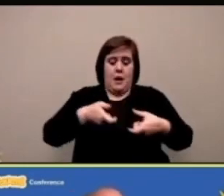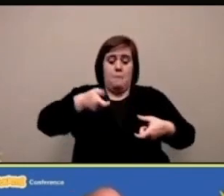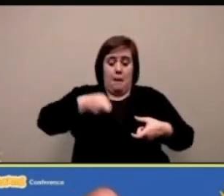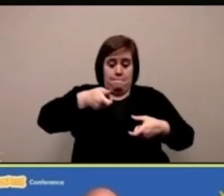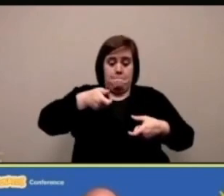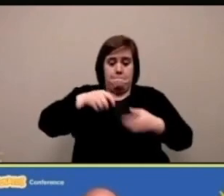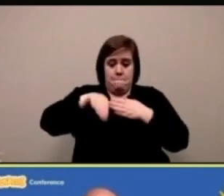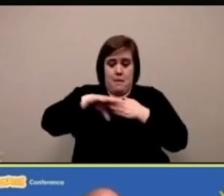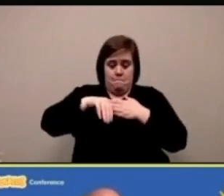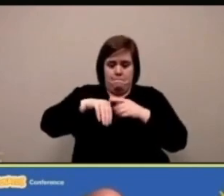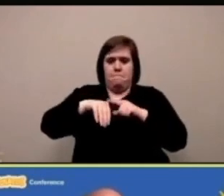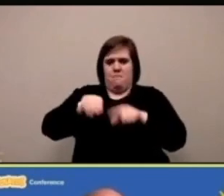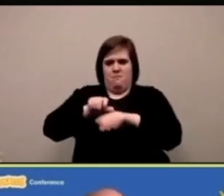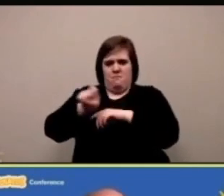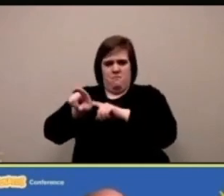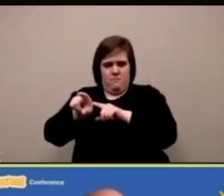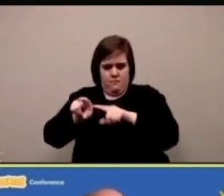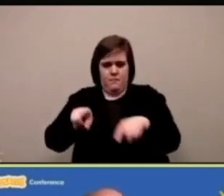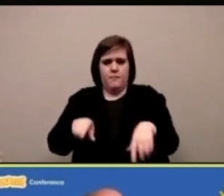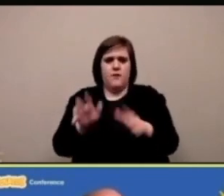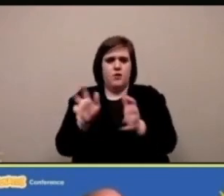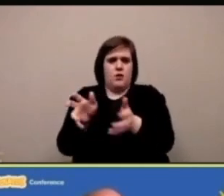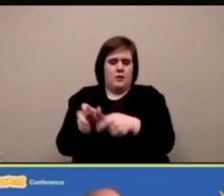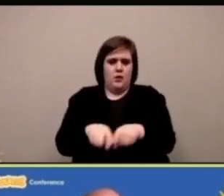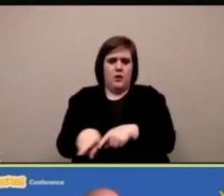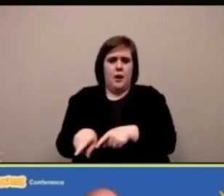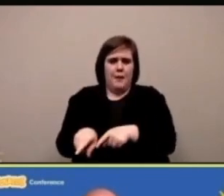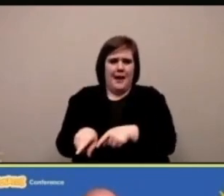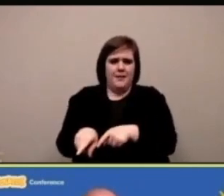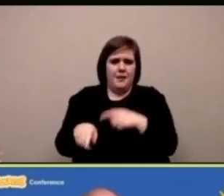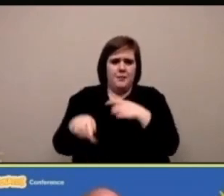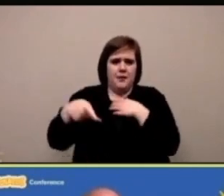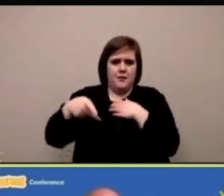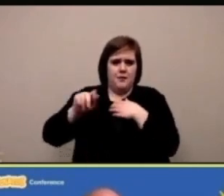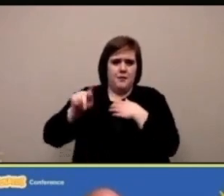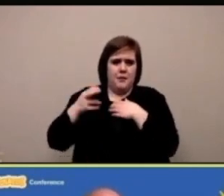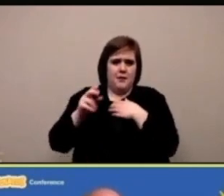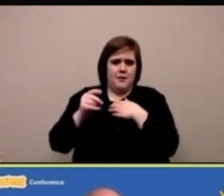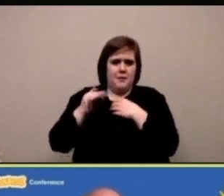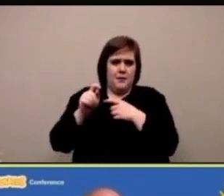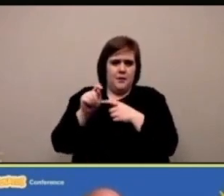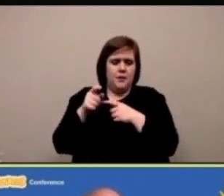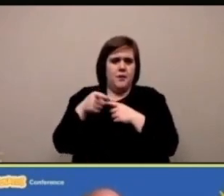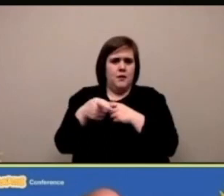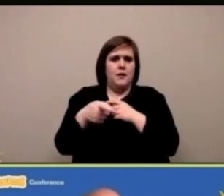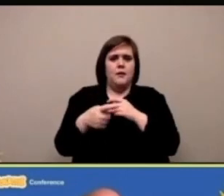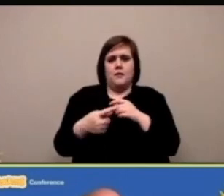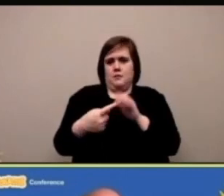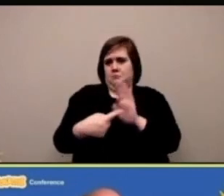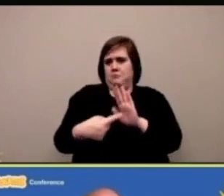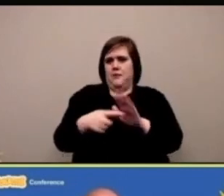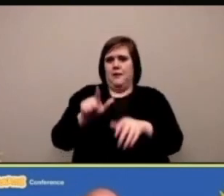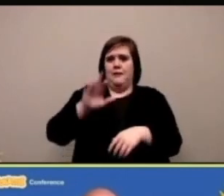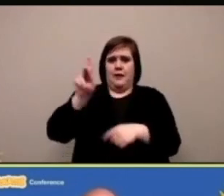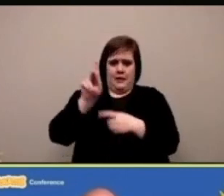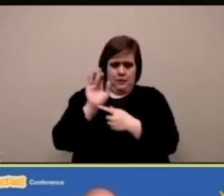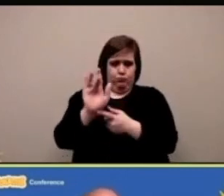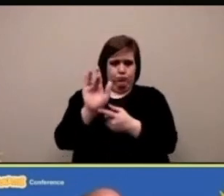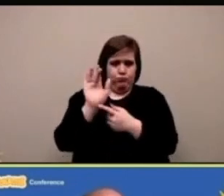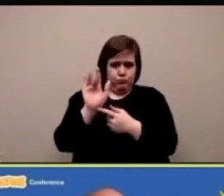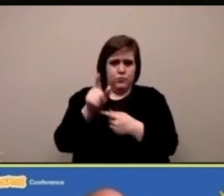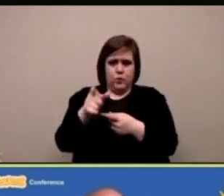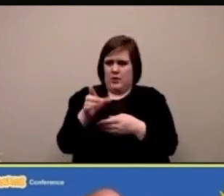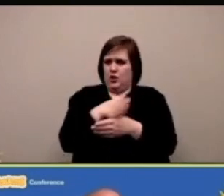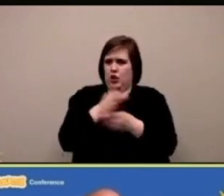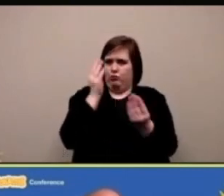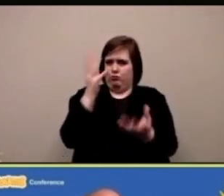chat. There's also a Padlet that I'll share the link in a minute, so that you can share your pictures that